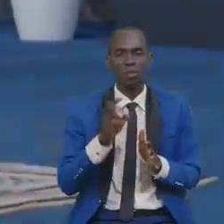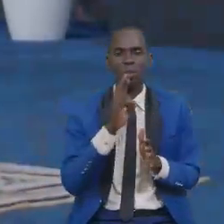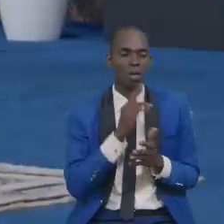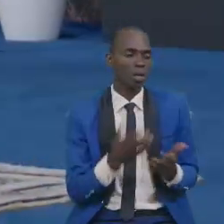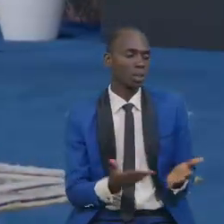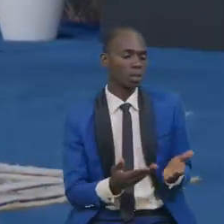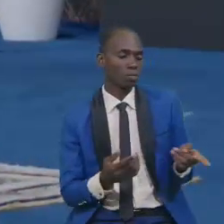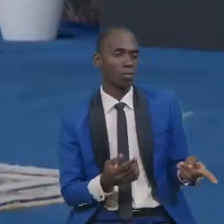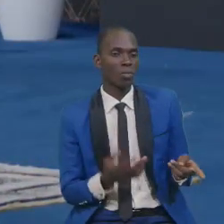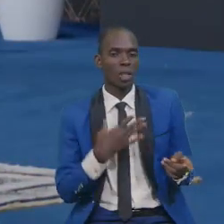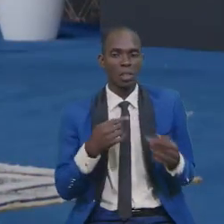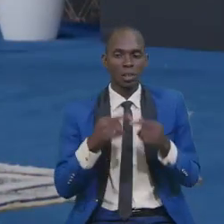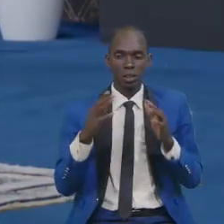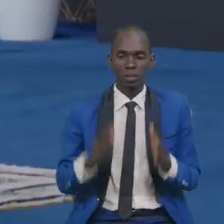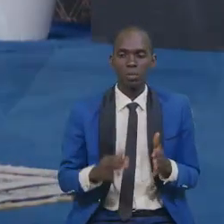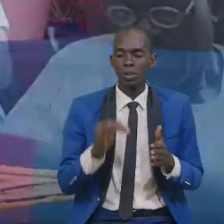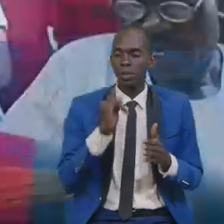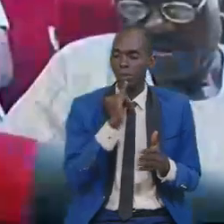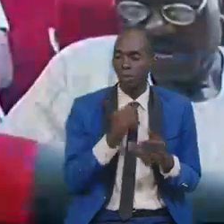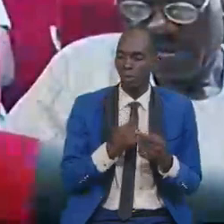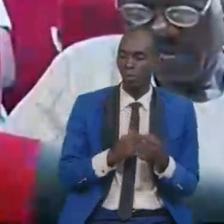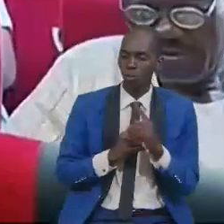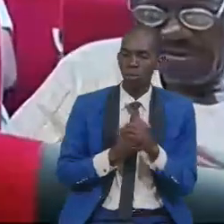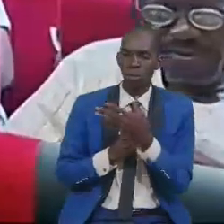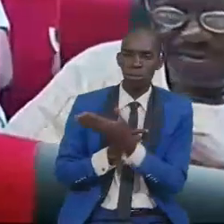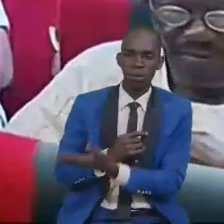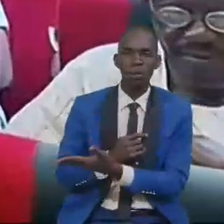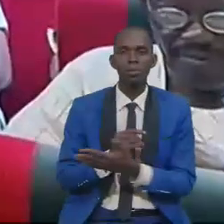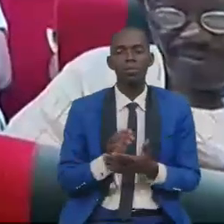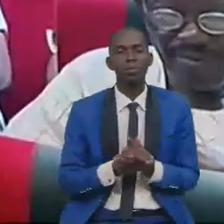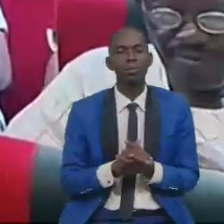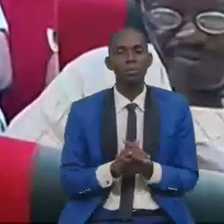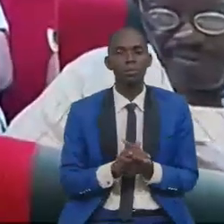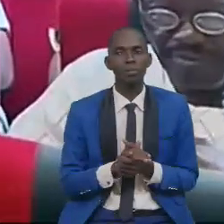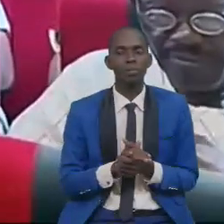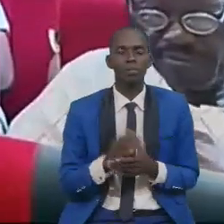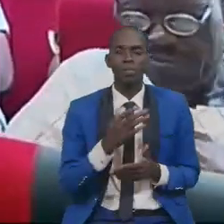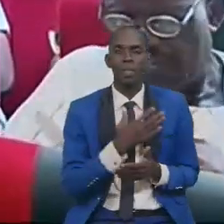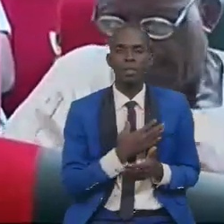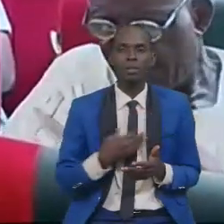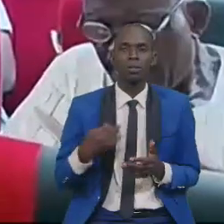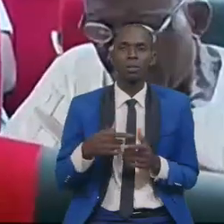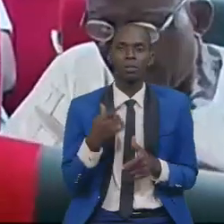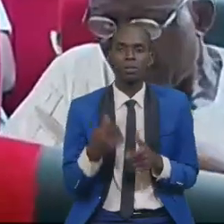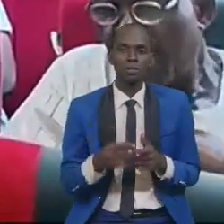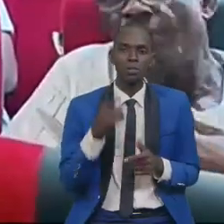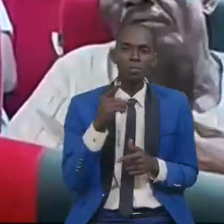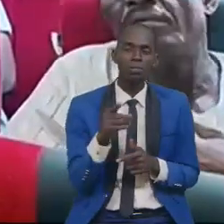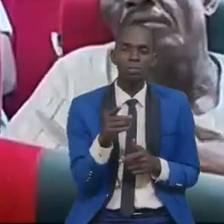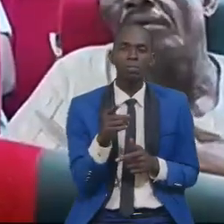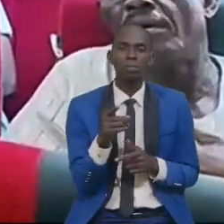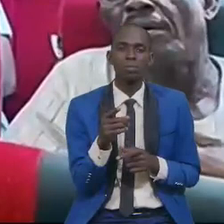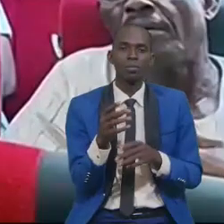the enemy is a one local Village in your country and then you get passport